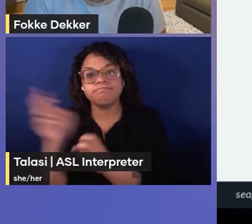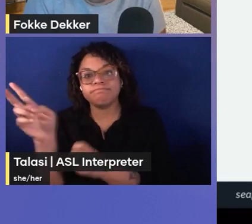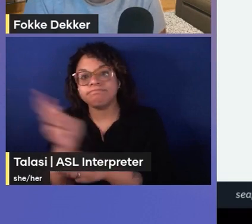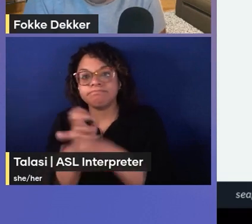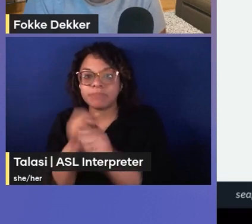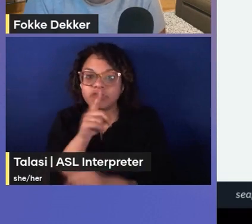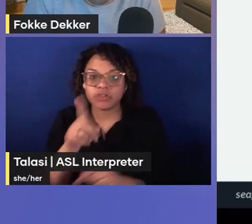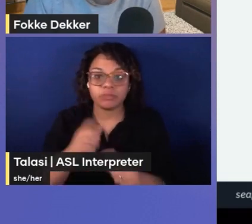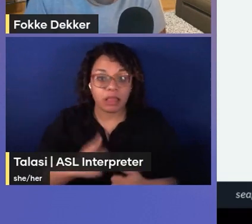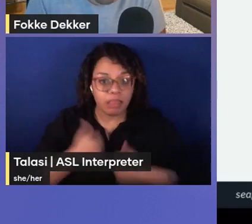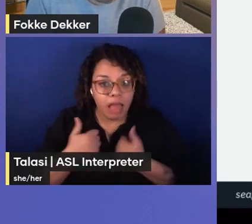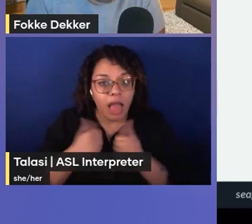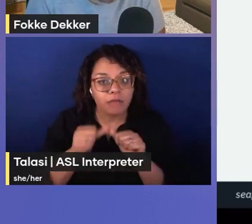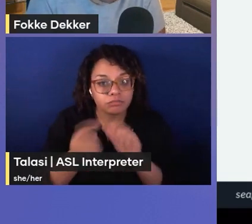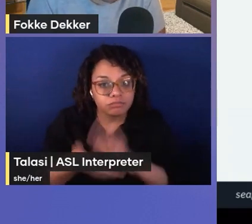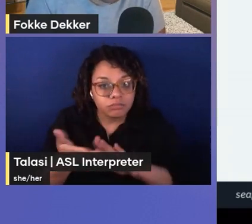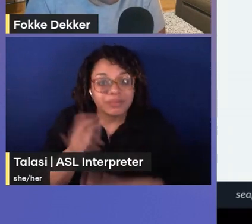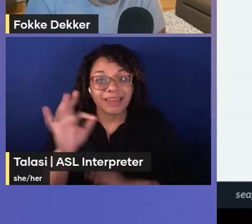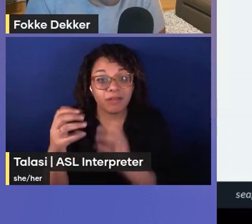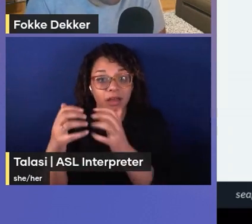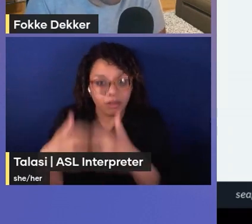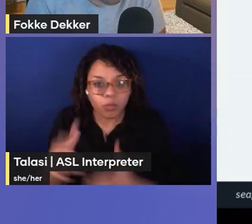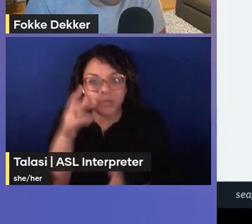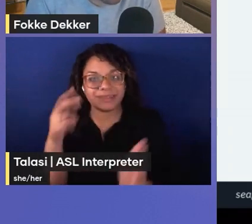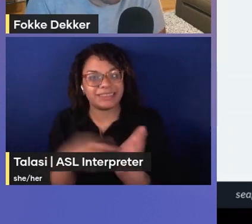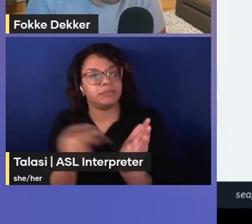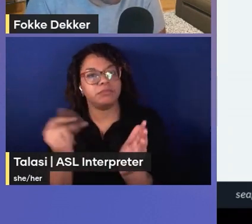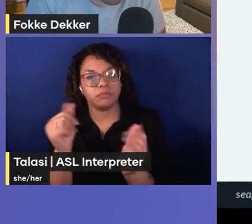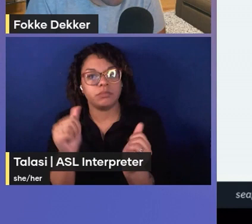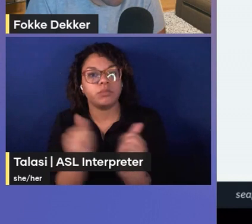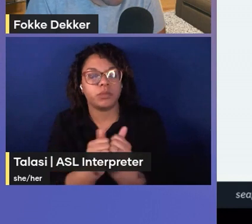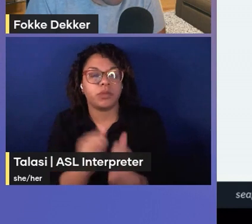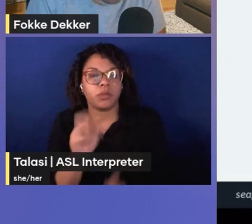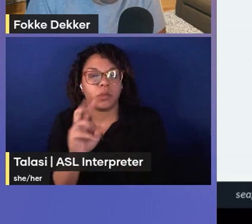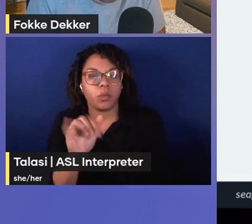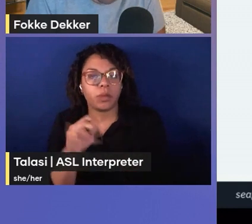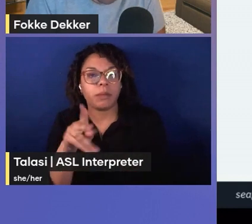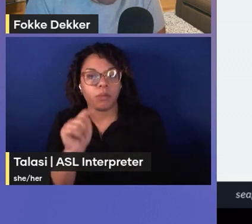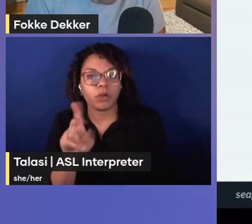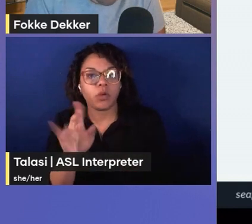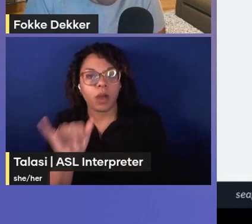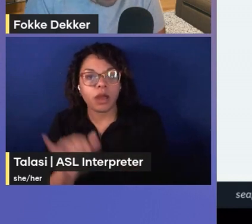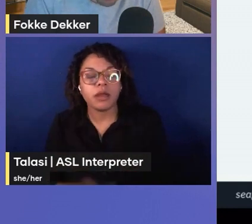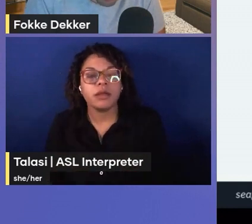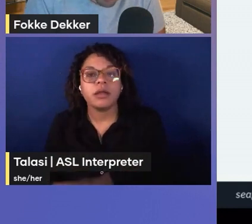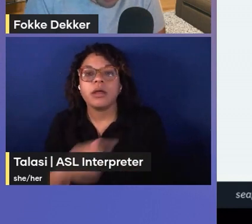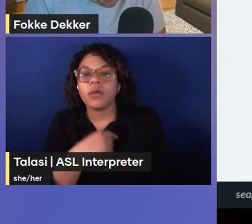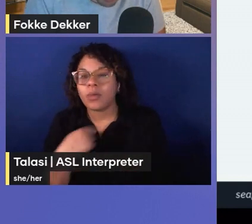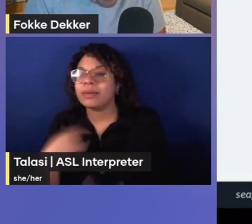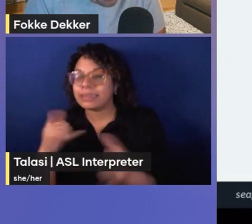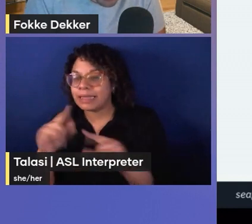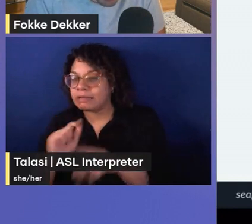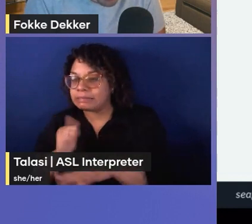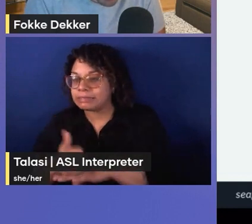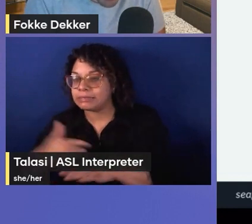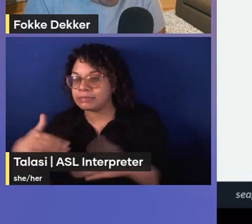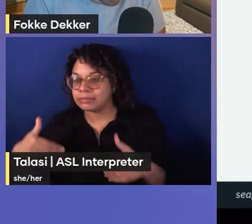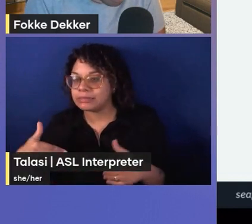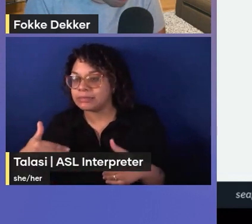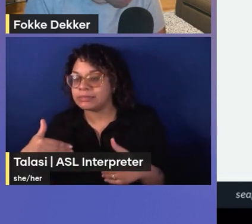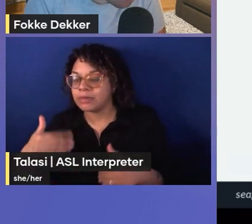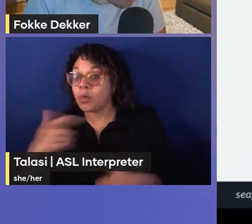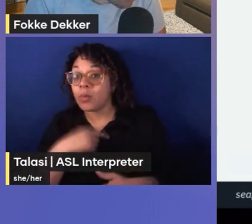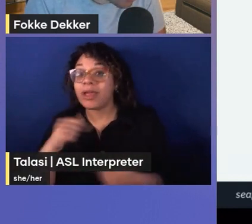live. And if not, you'd be able to see that in the Waypoint UI moving forward. That's something that we still need to look into. We had some issues